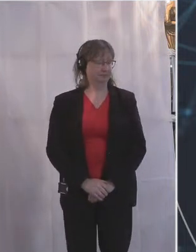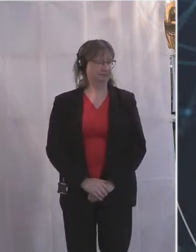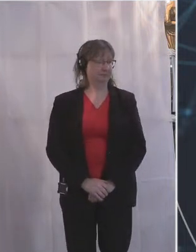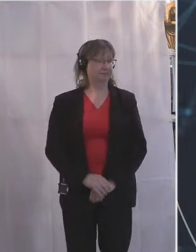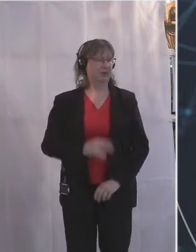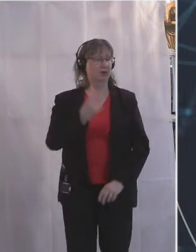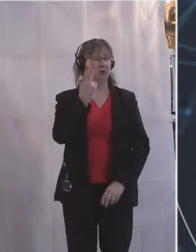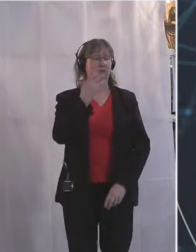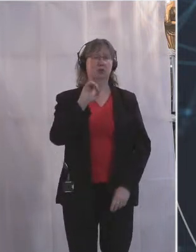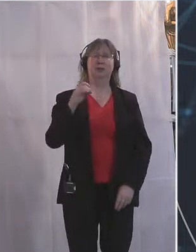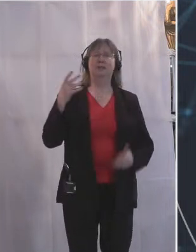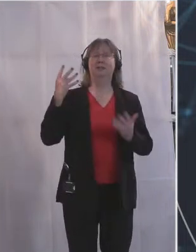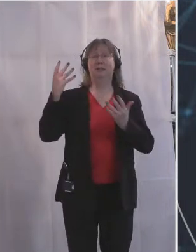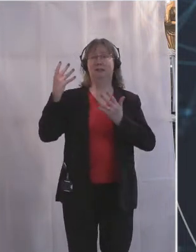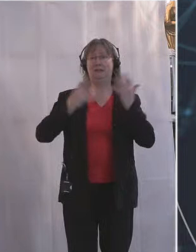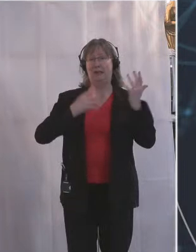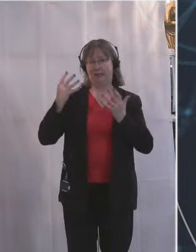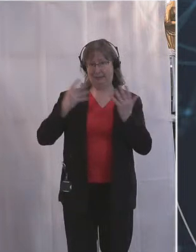2019,